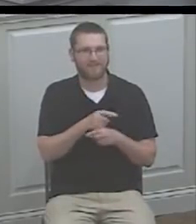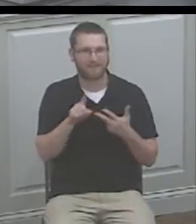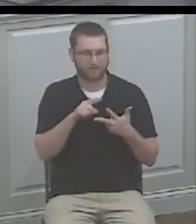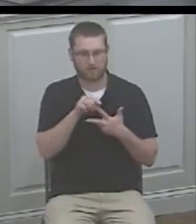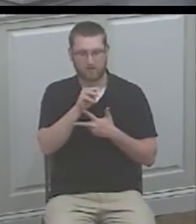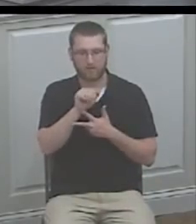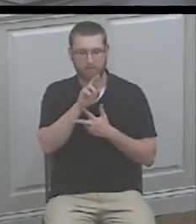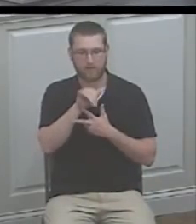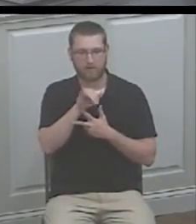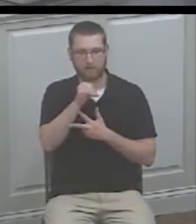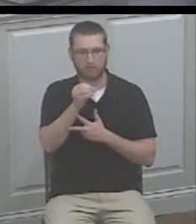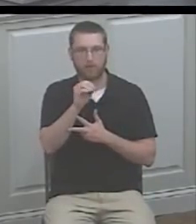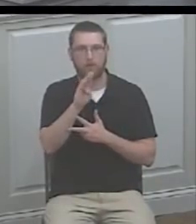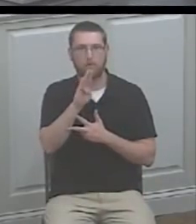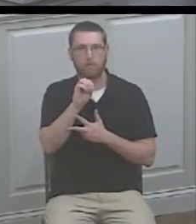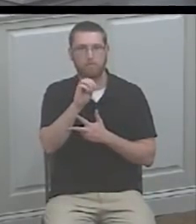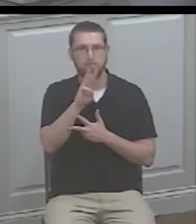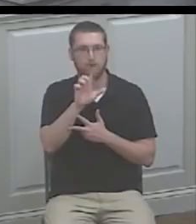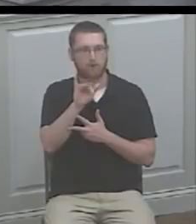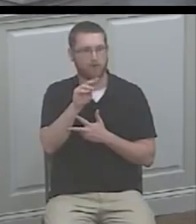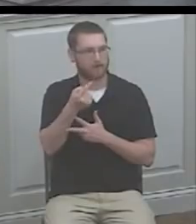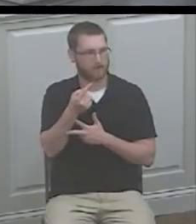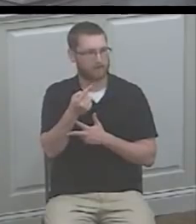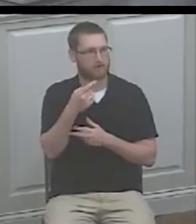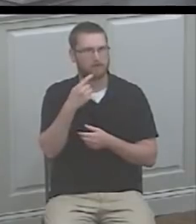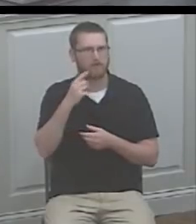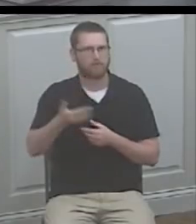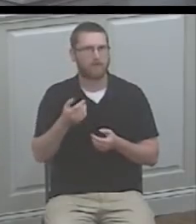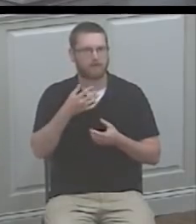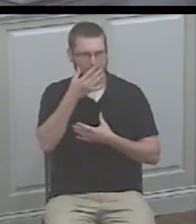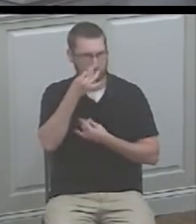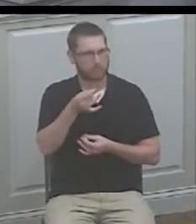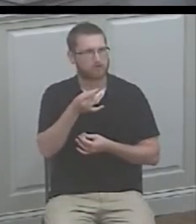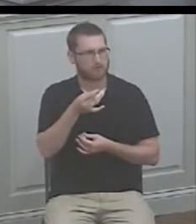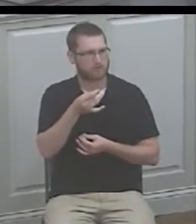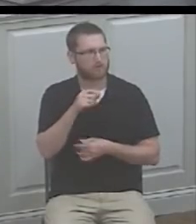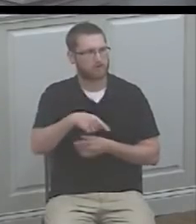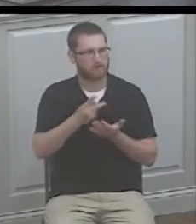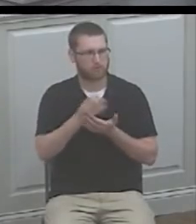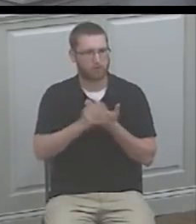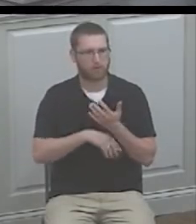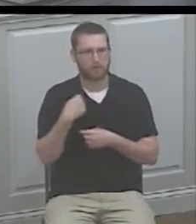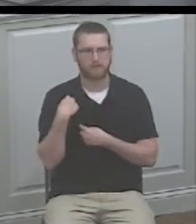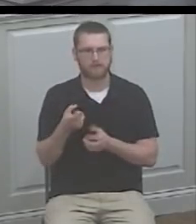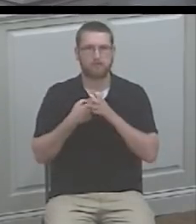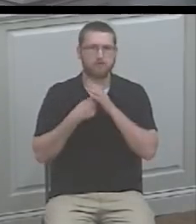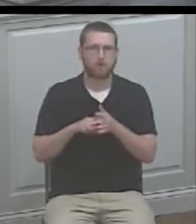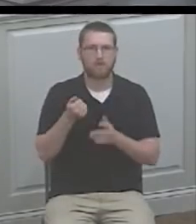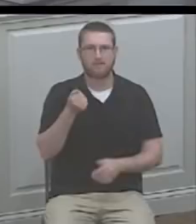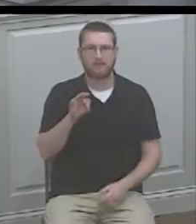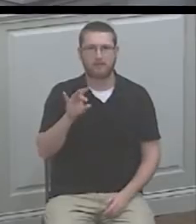Bowling, as she was been vitally interested in this program since its beginning in